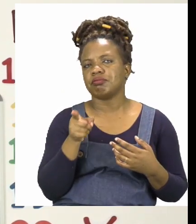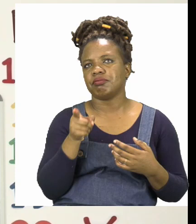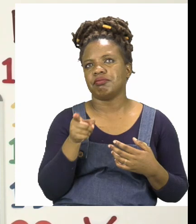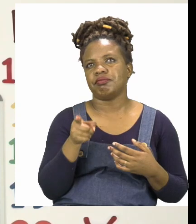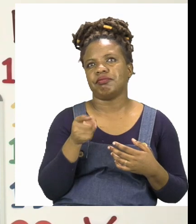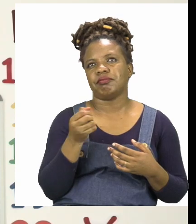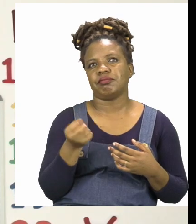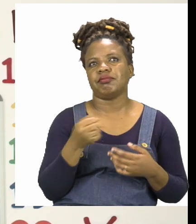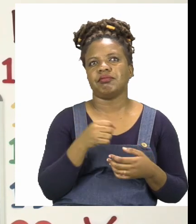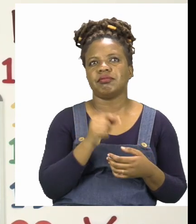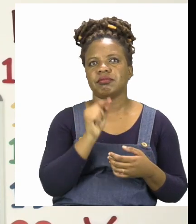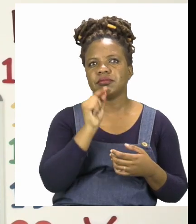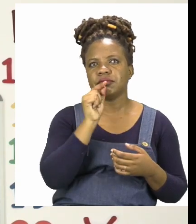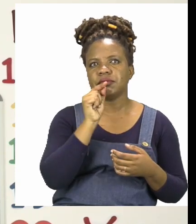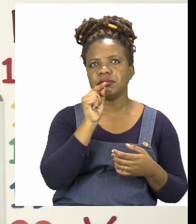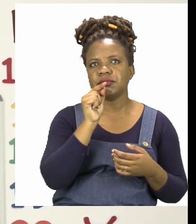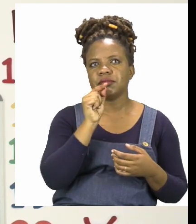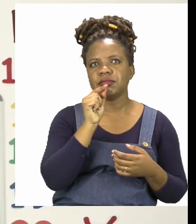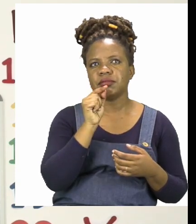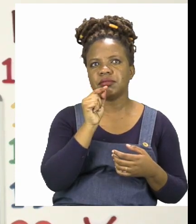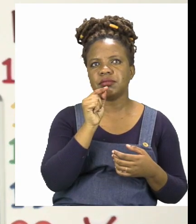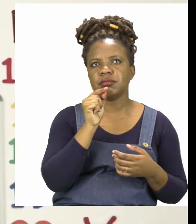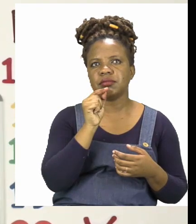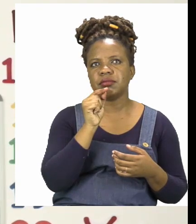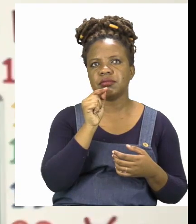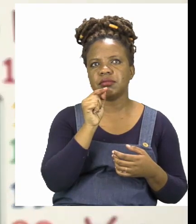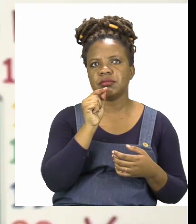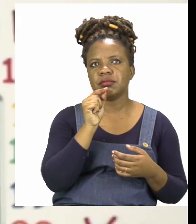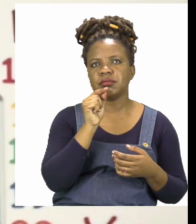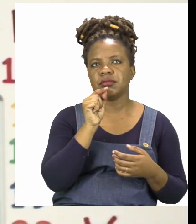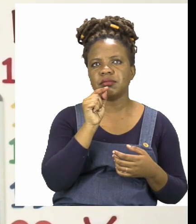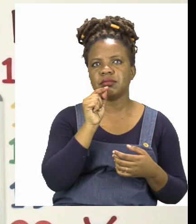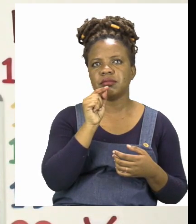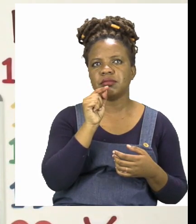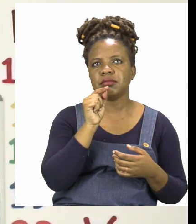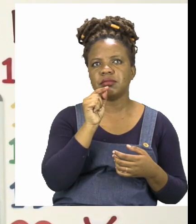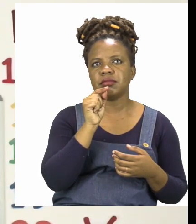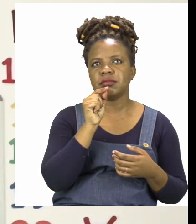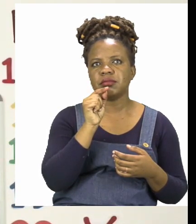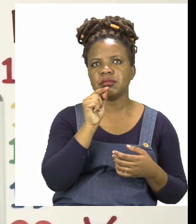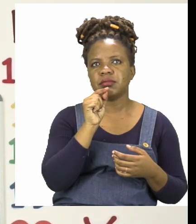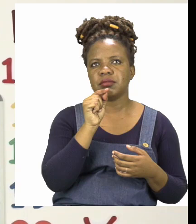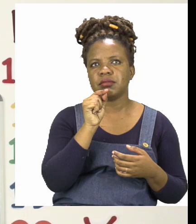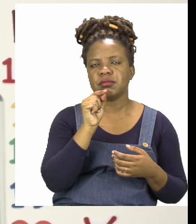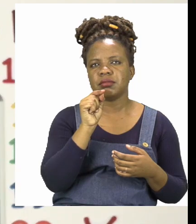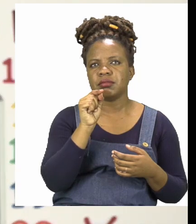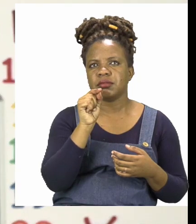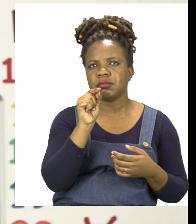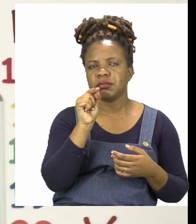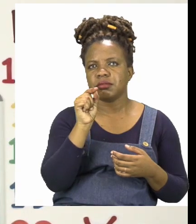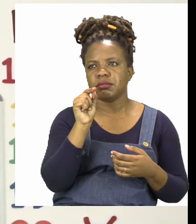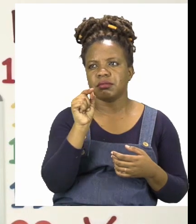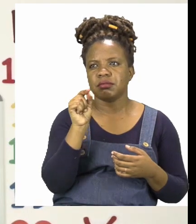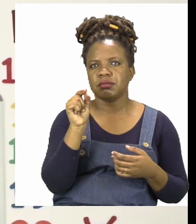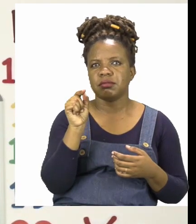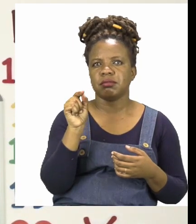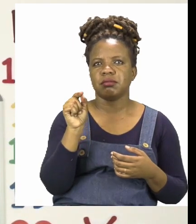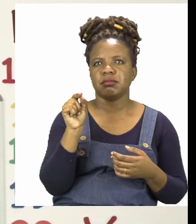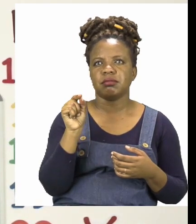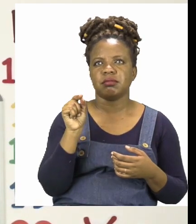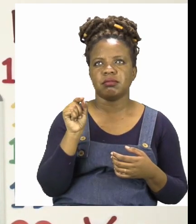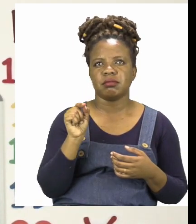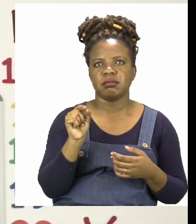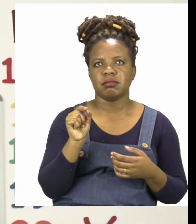end. So I'm going to take my color and match 55